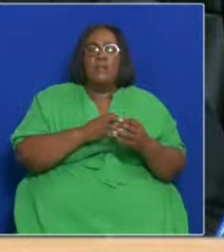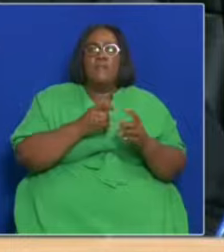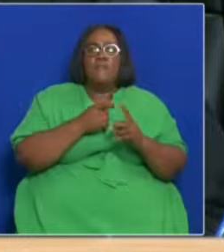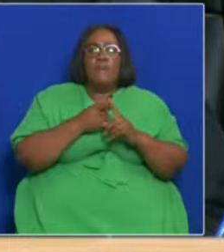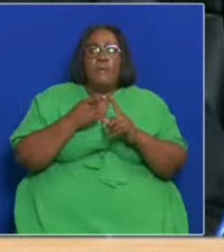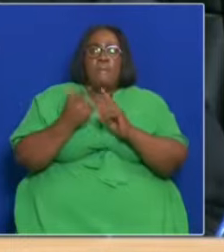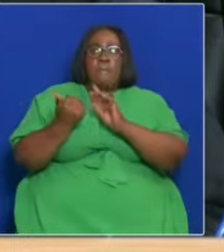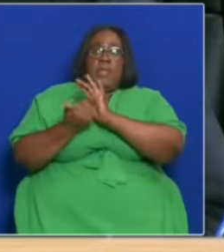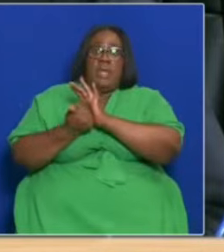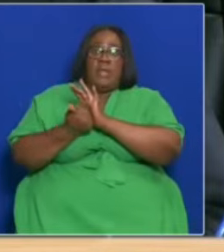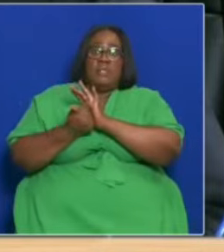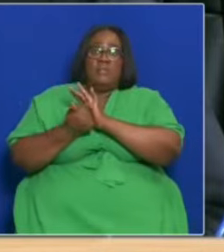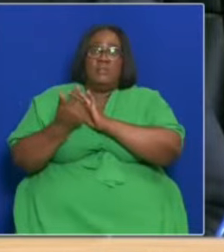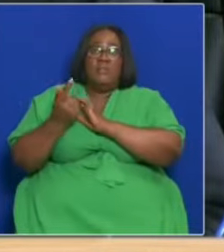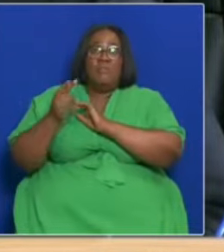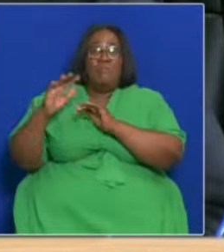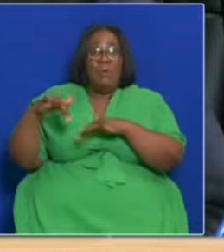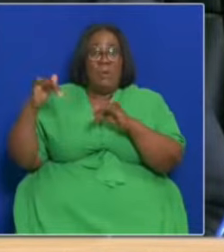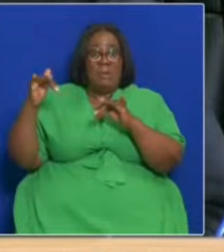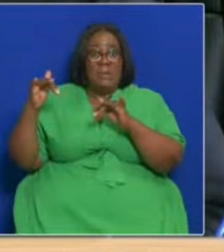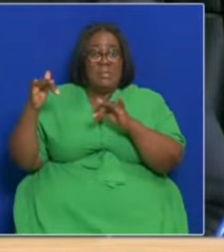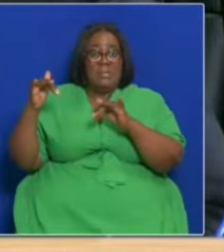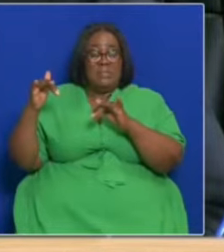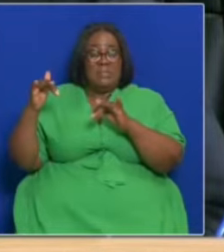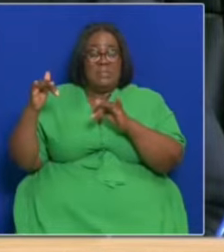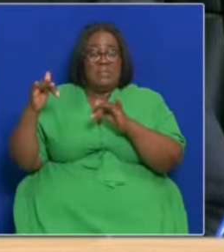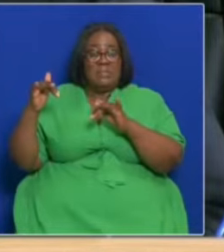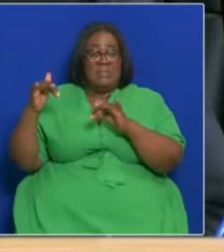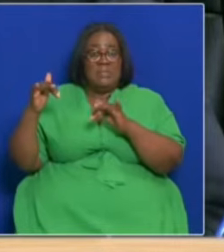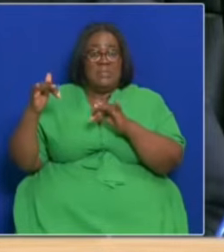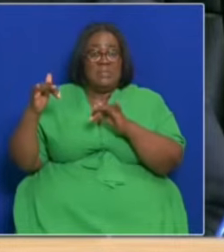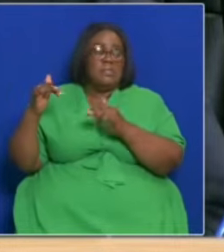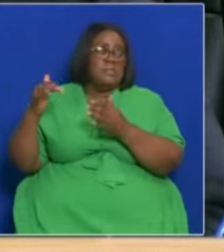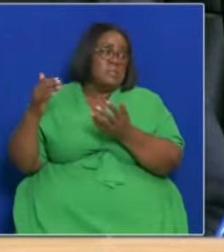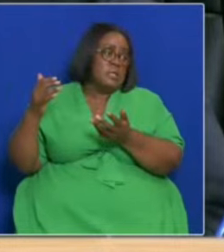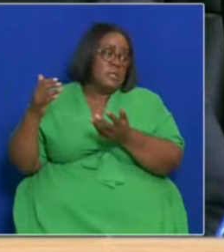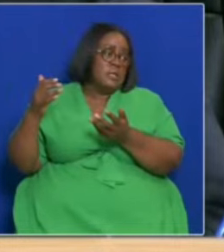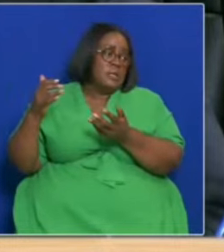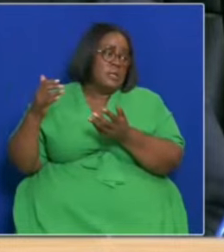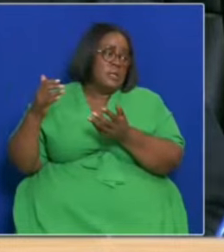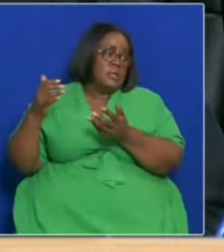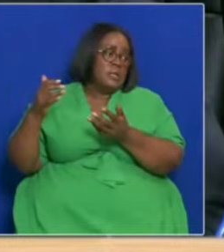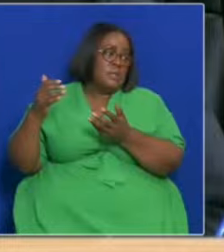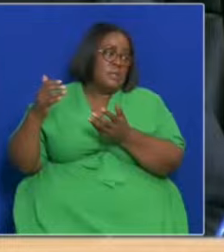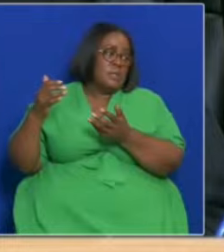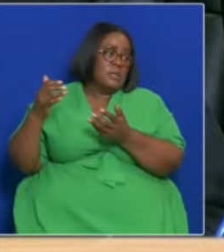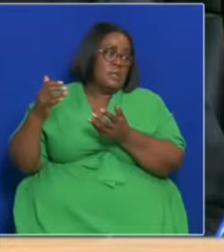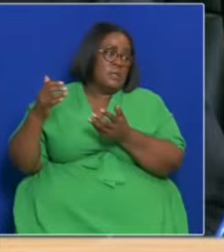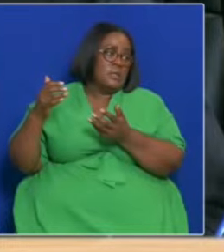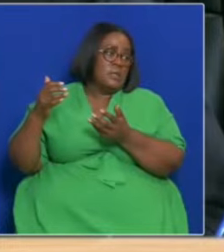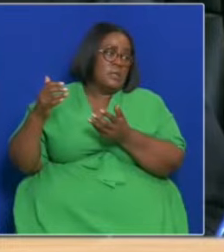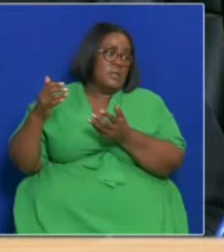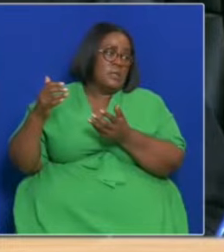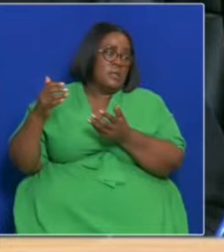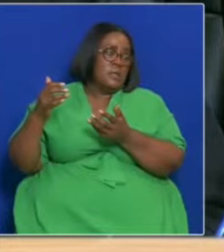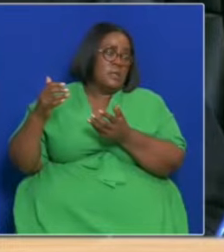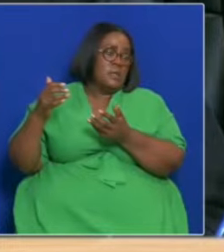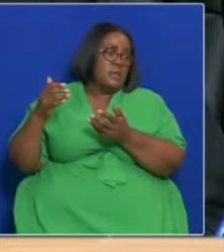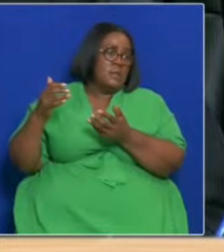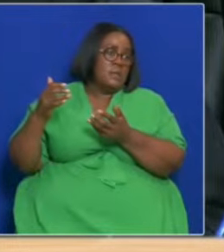parliament, it would be less likely that it would be flouted at whim or at